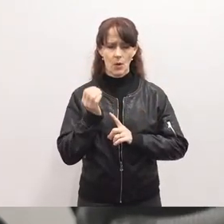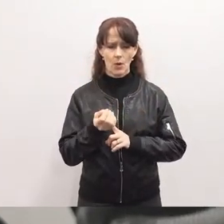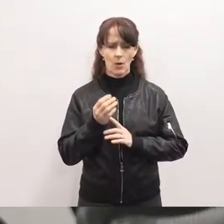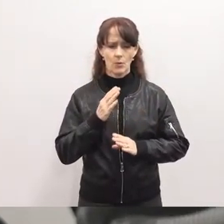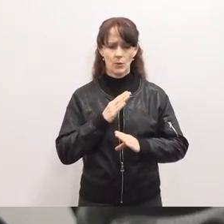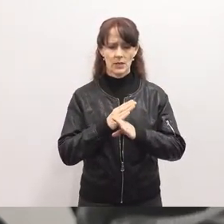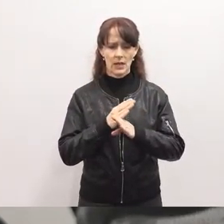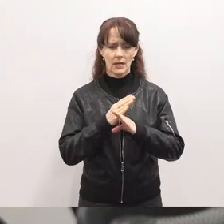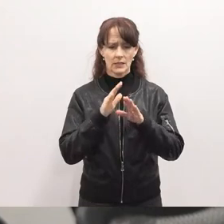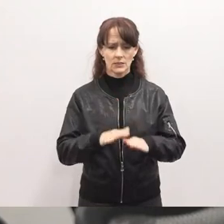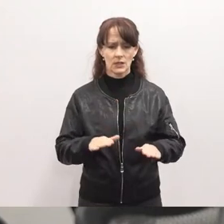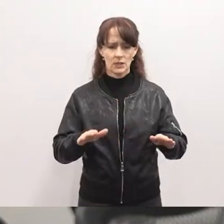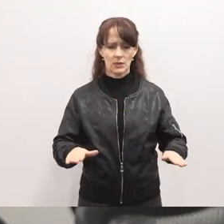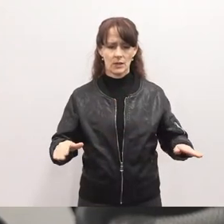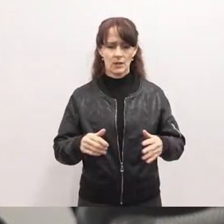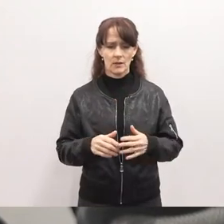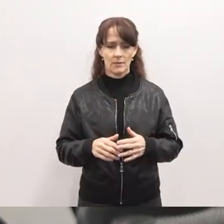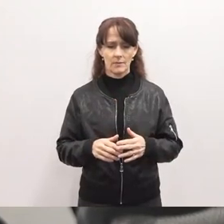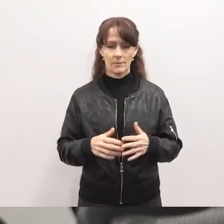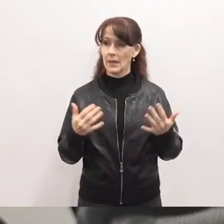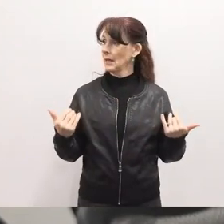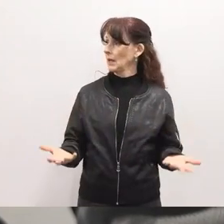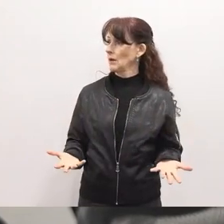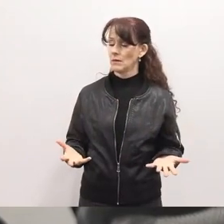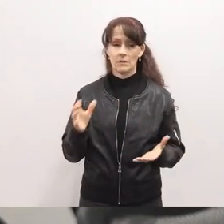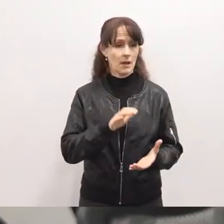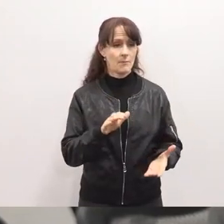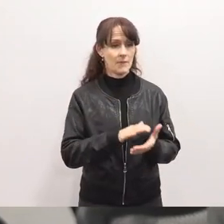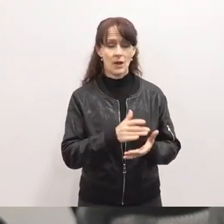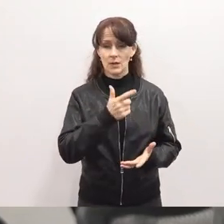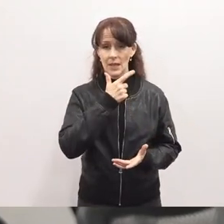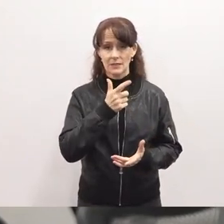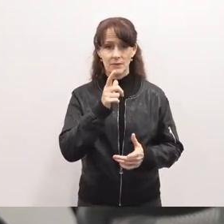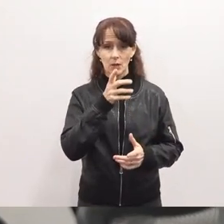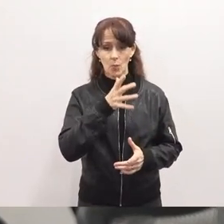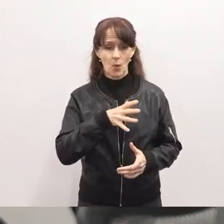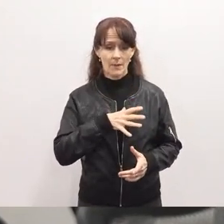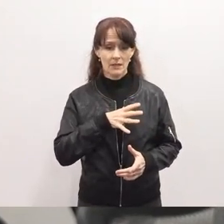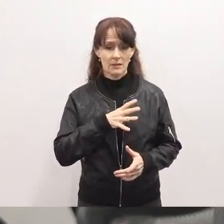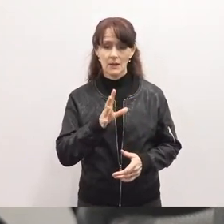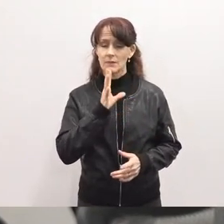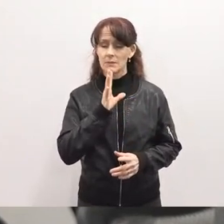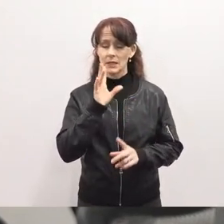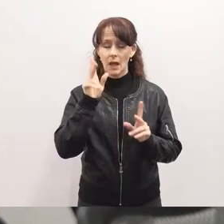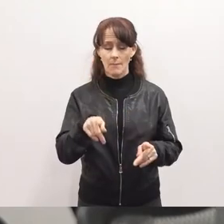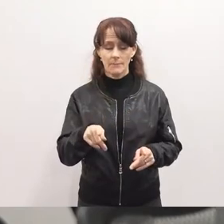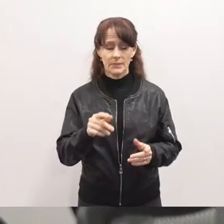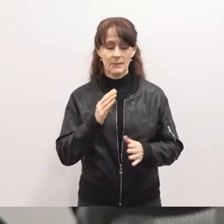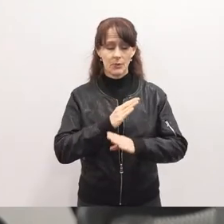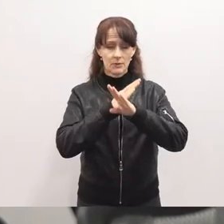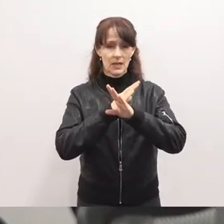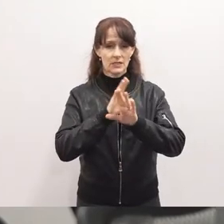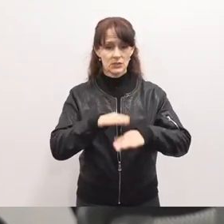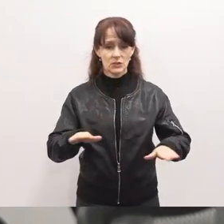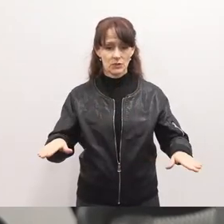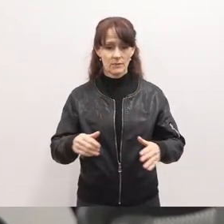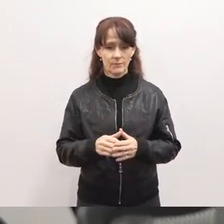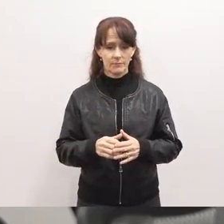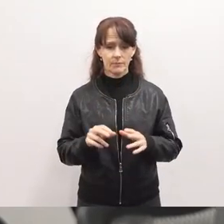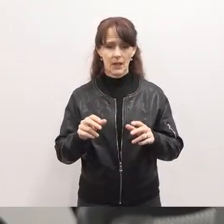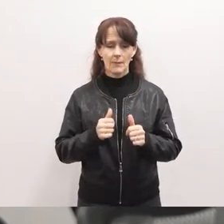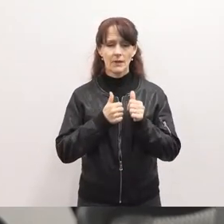protect children. But here I am, a married lesbian woman having to speak up to keep children safe. I've been following the wellness